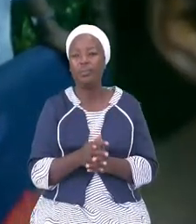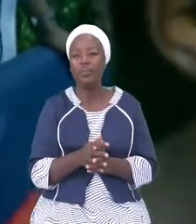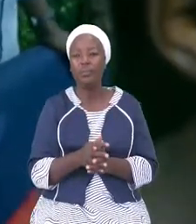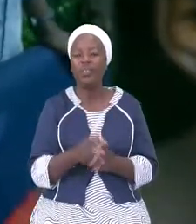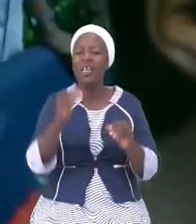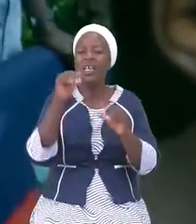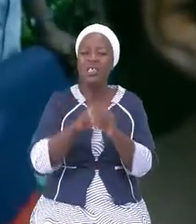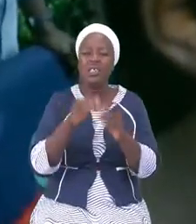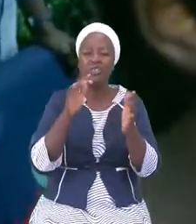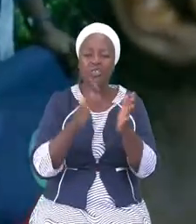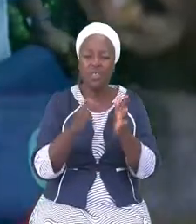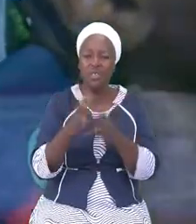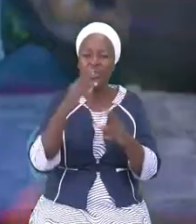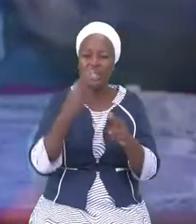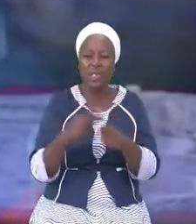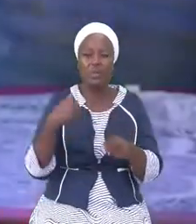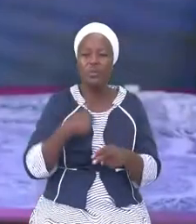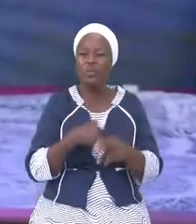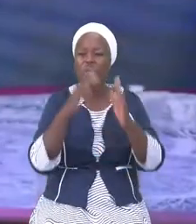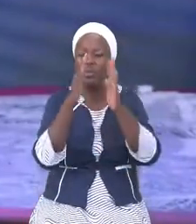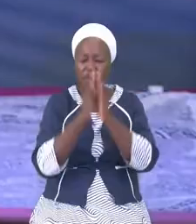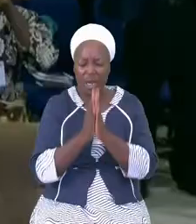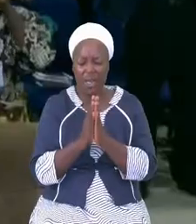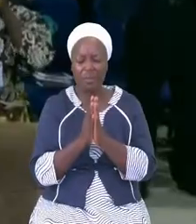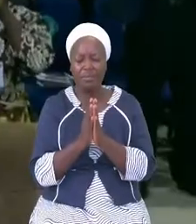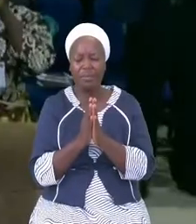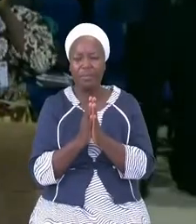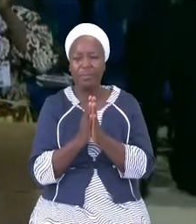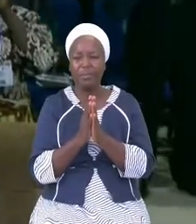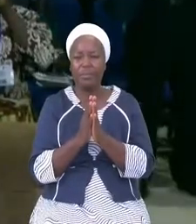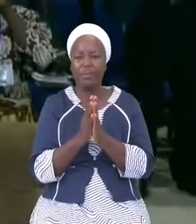In Jesus' name we pray.